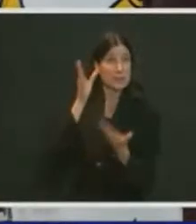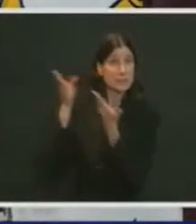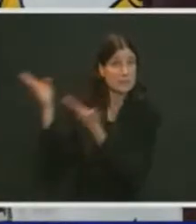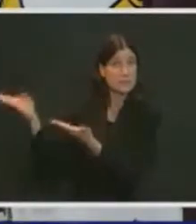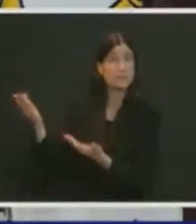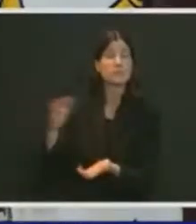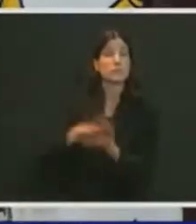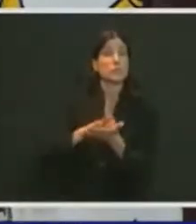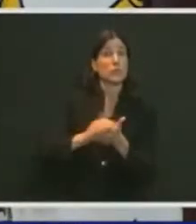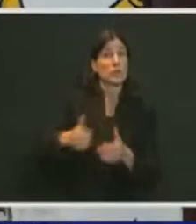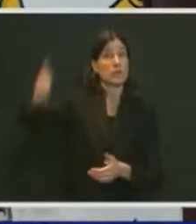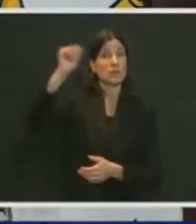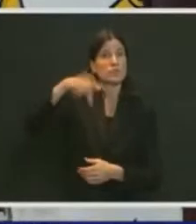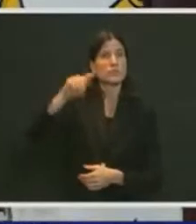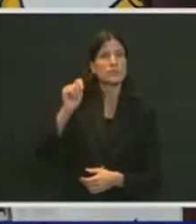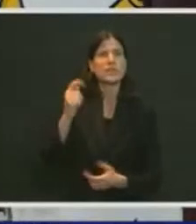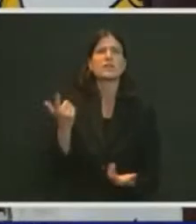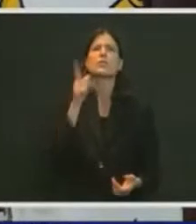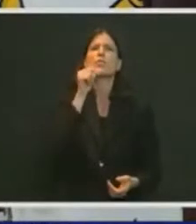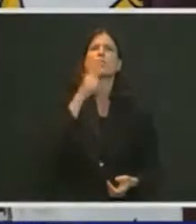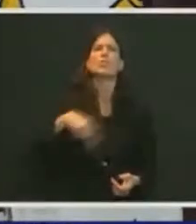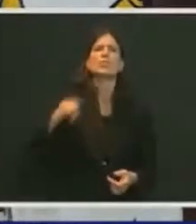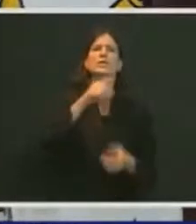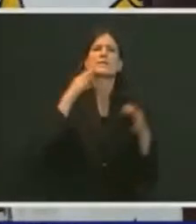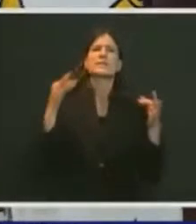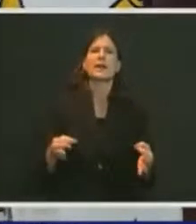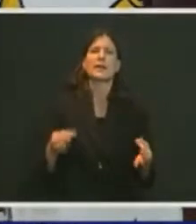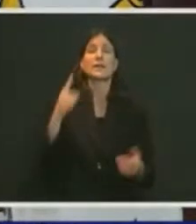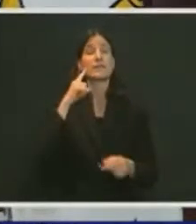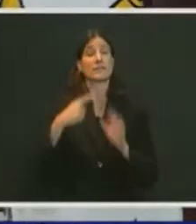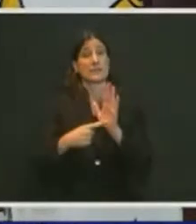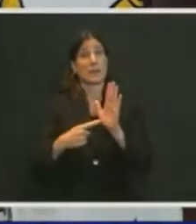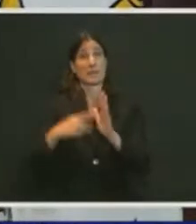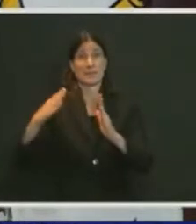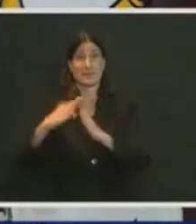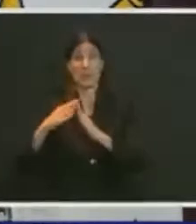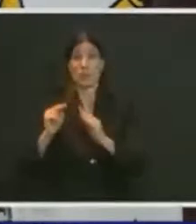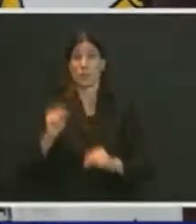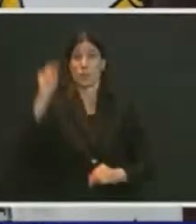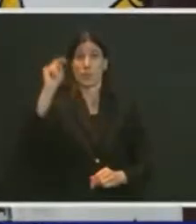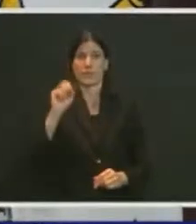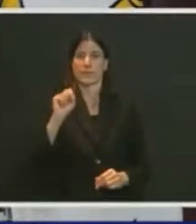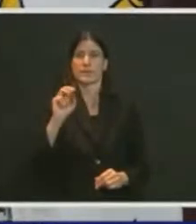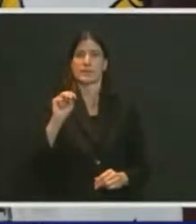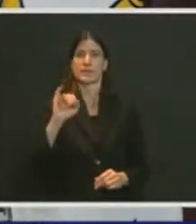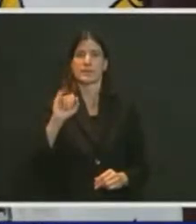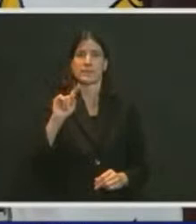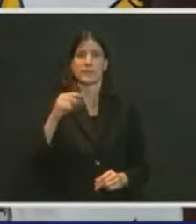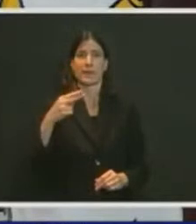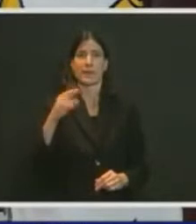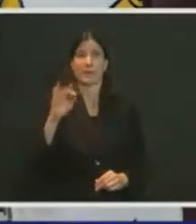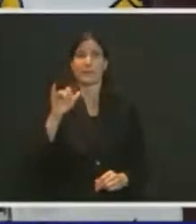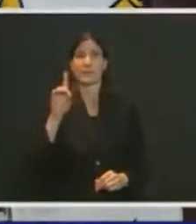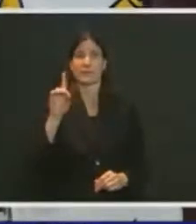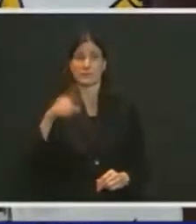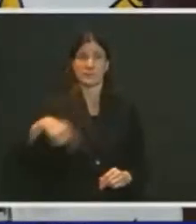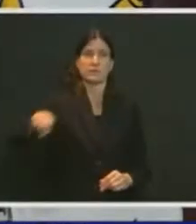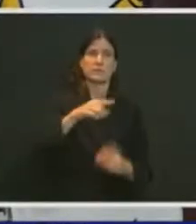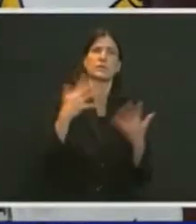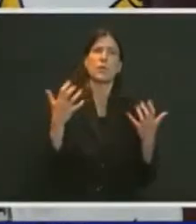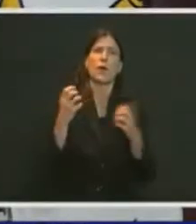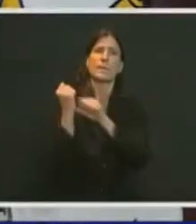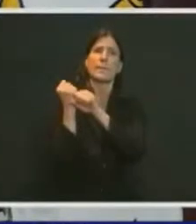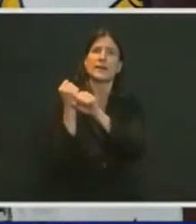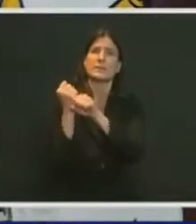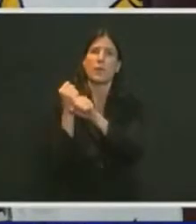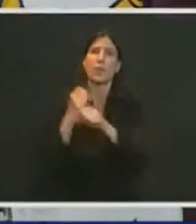North Smithfield. They were planning a jumbotron in the baseball field, right? Everybody in their car 6 feet apart. They